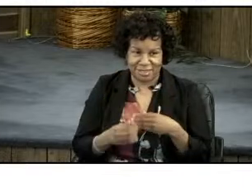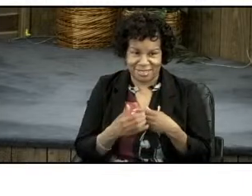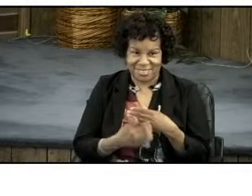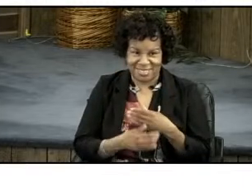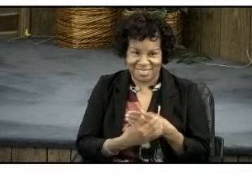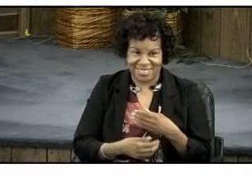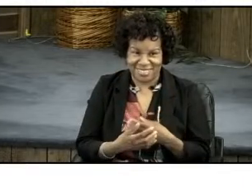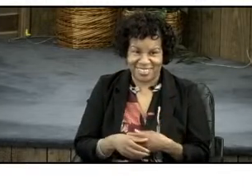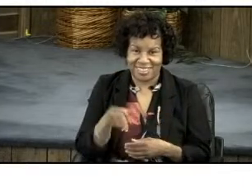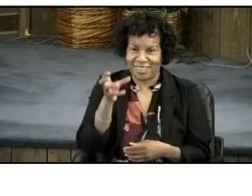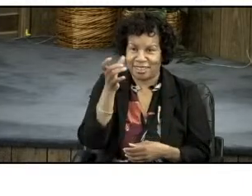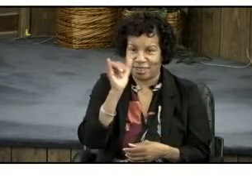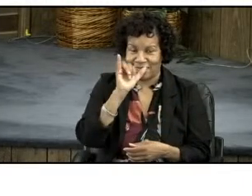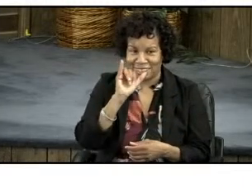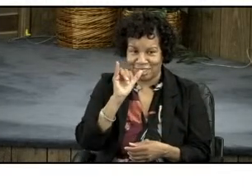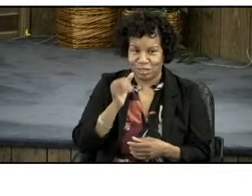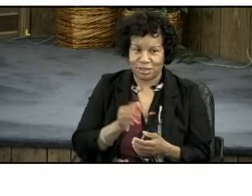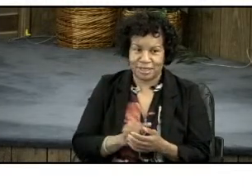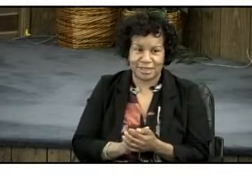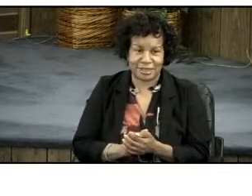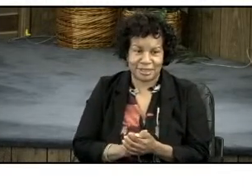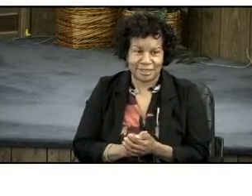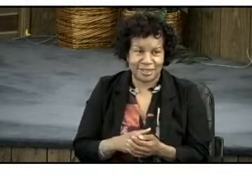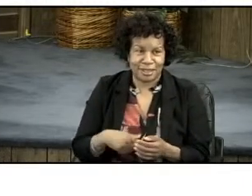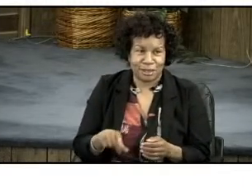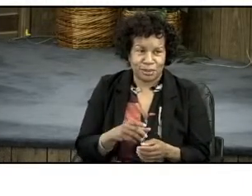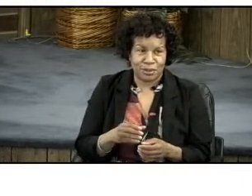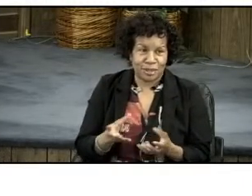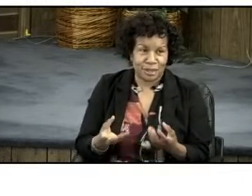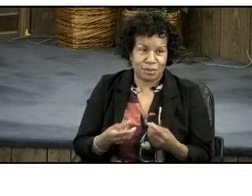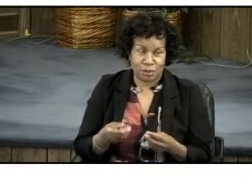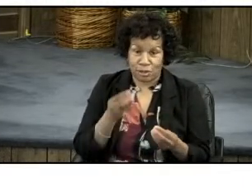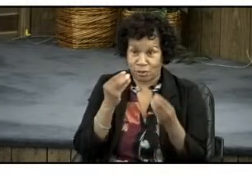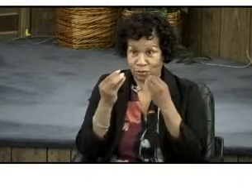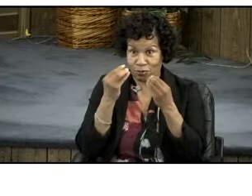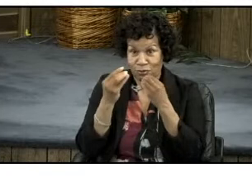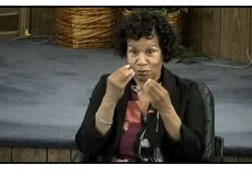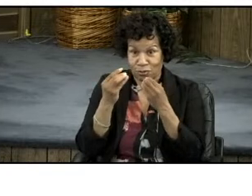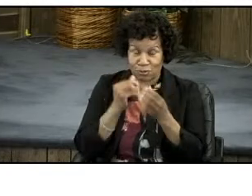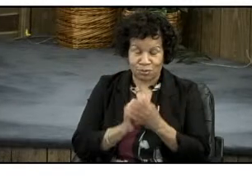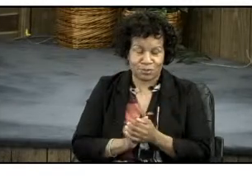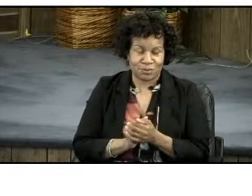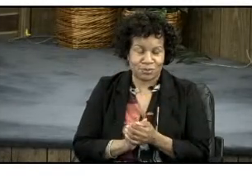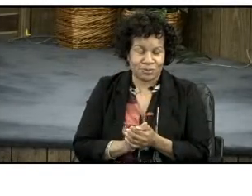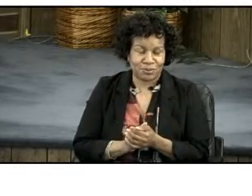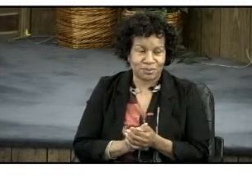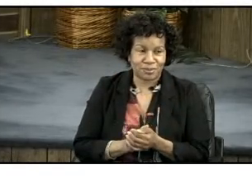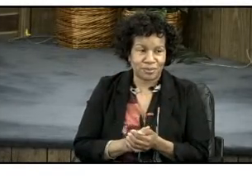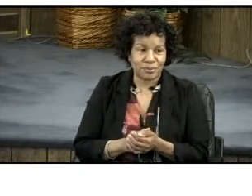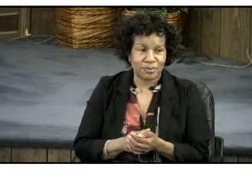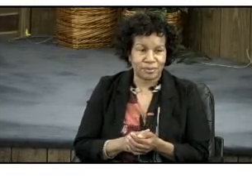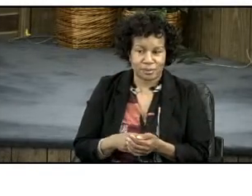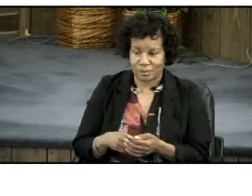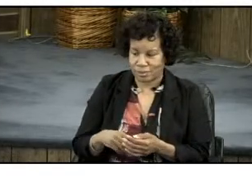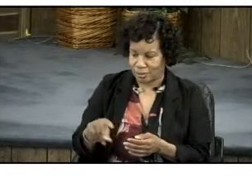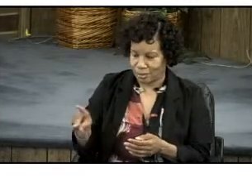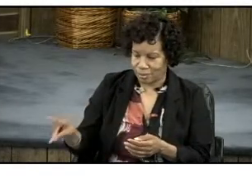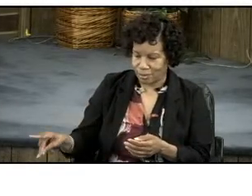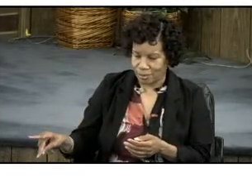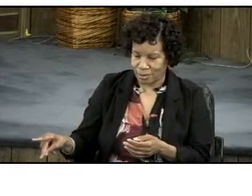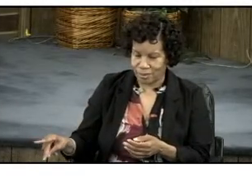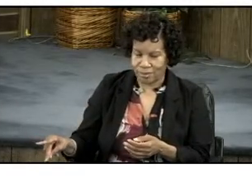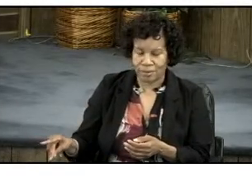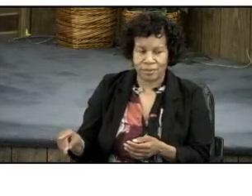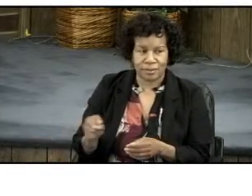Kool-Aid ready. Set the tea out in the sun. They don't look like they about nothing to me. And the Philistines will be on the other side.